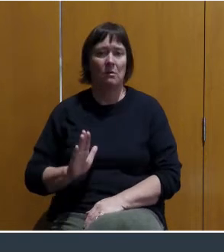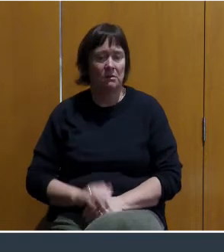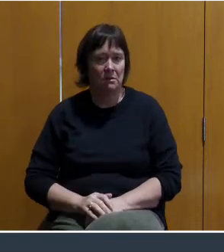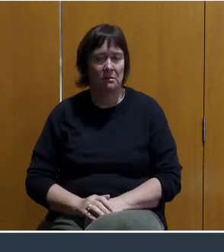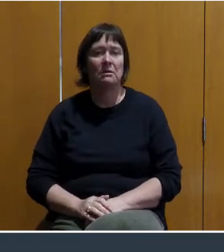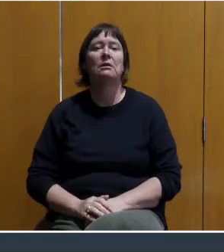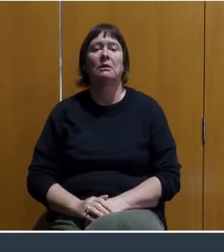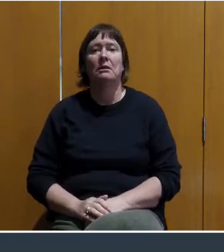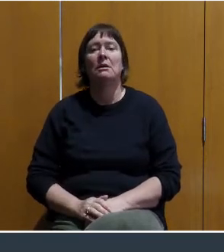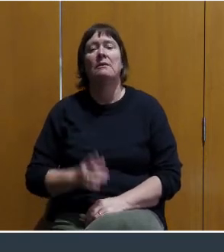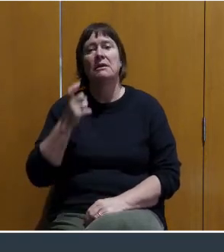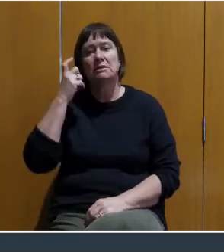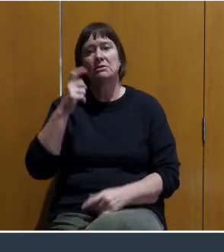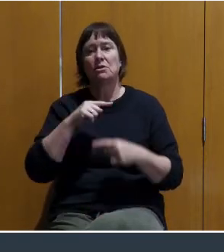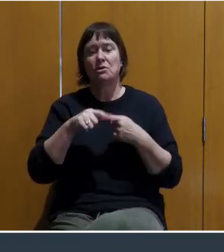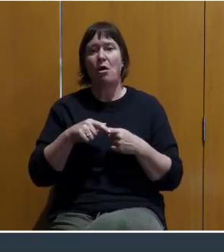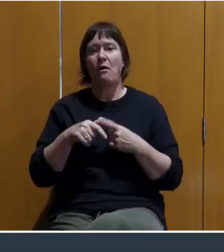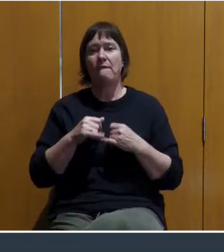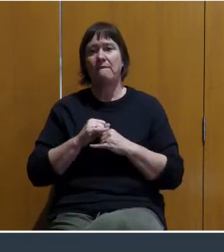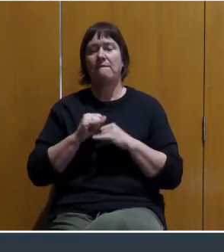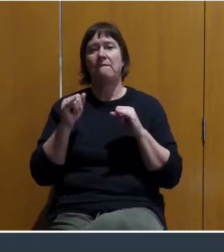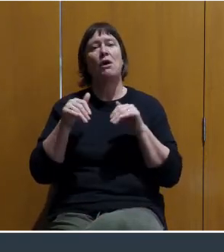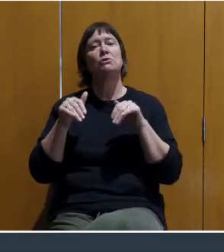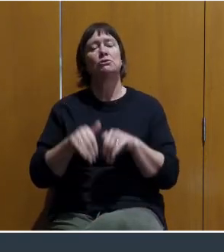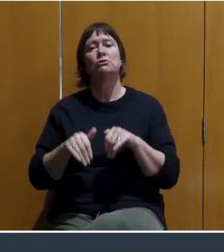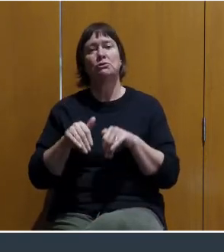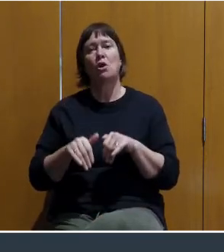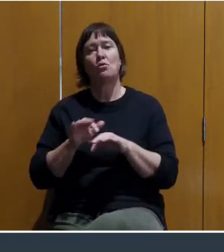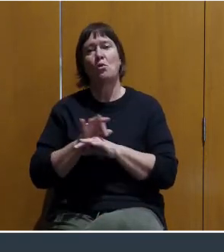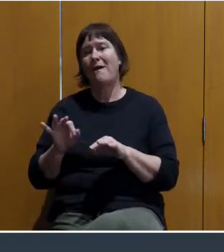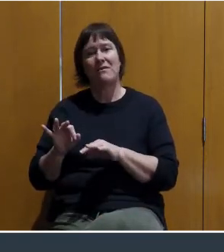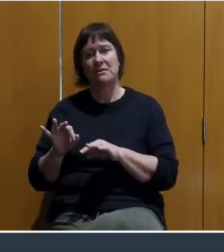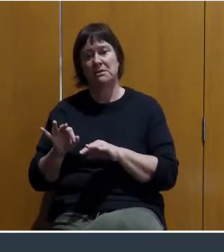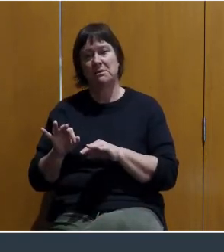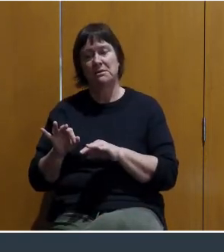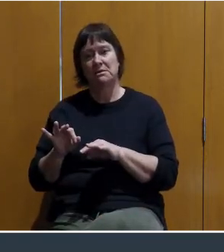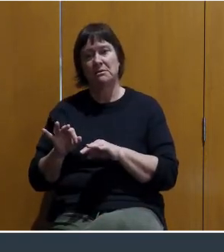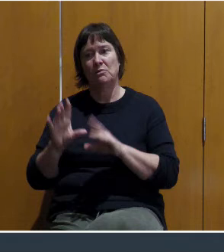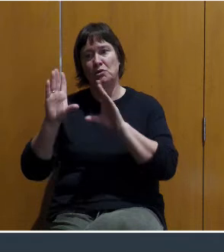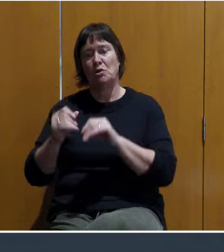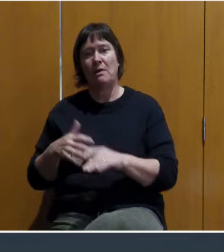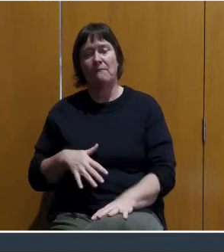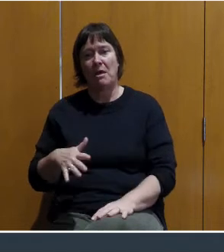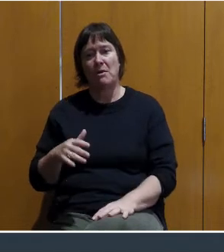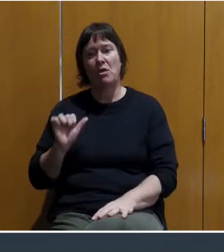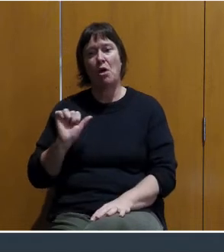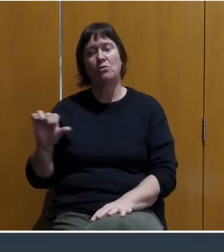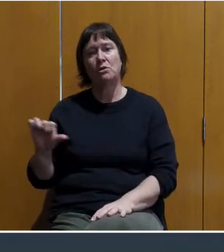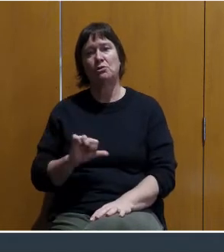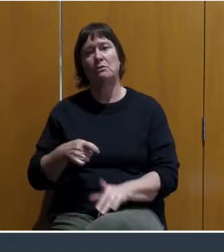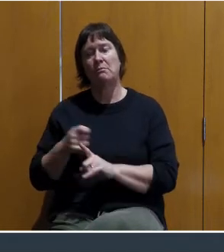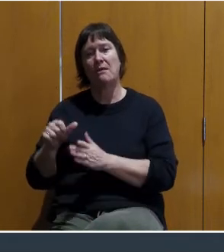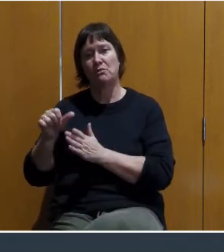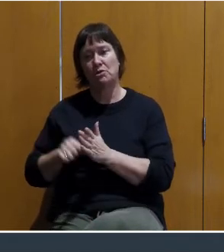This would lead me on to our concern of menacing dogs being released unneutered. The owner should have to pay surgery up front